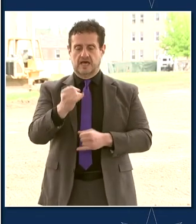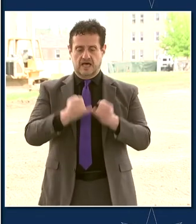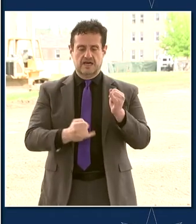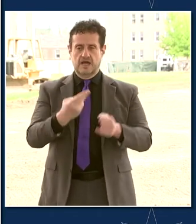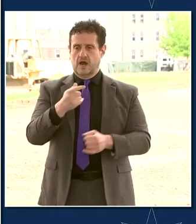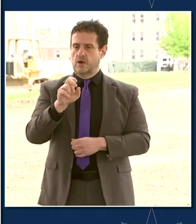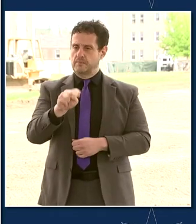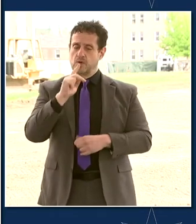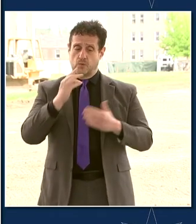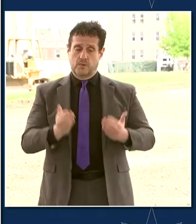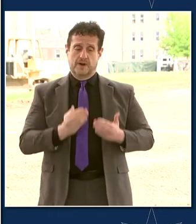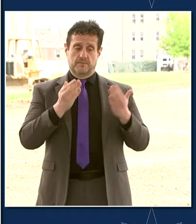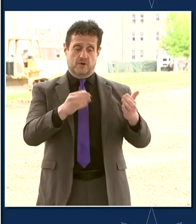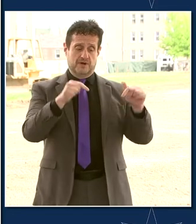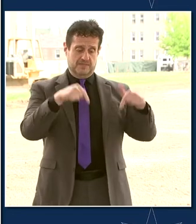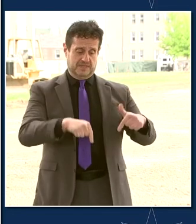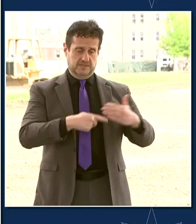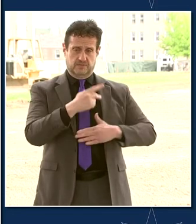I brought this up,